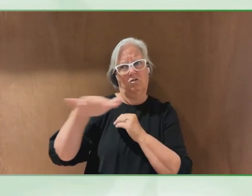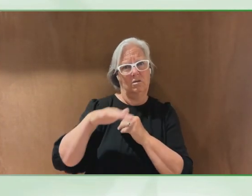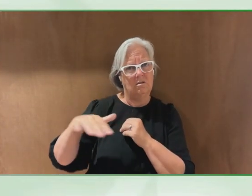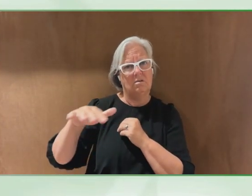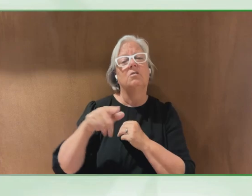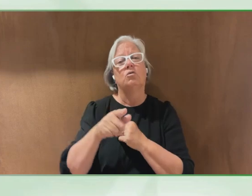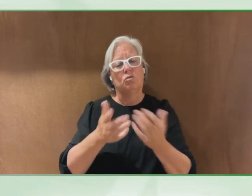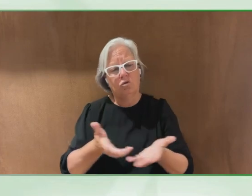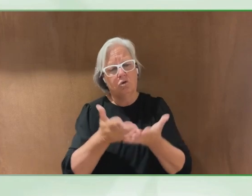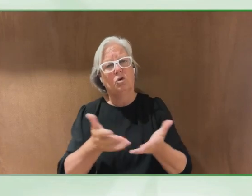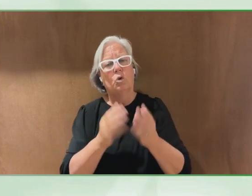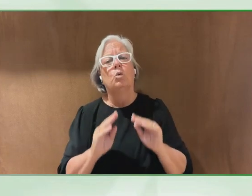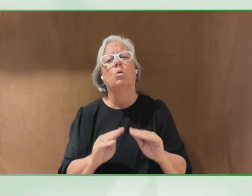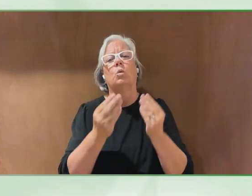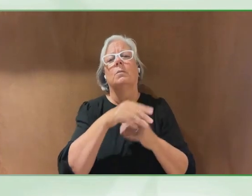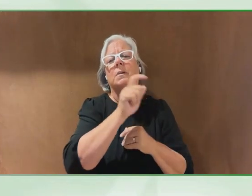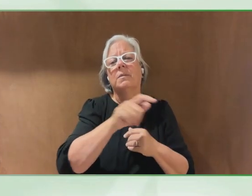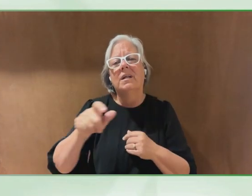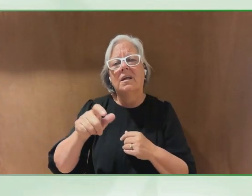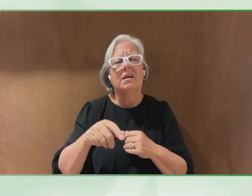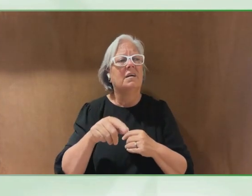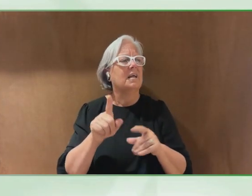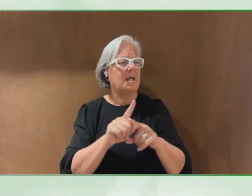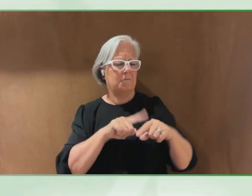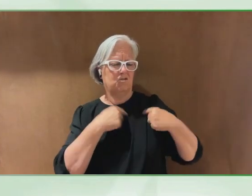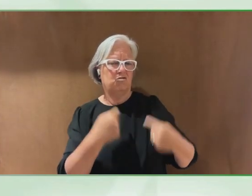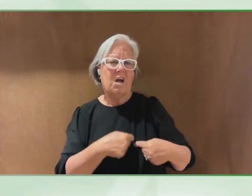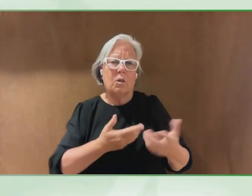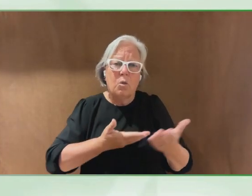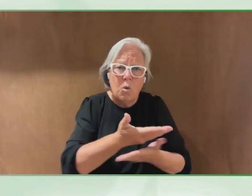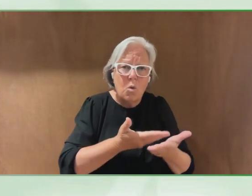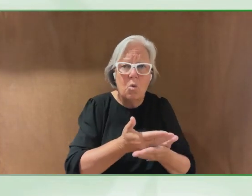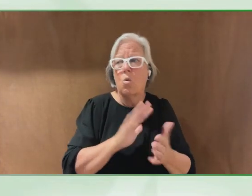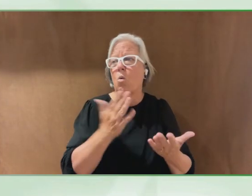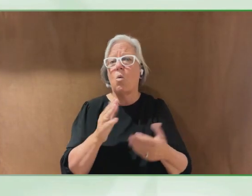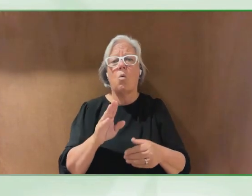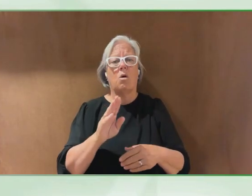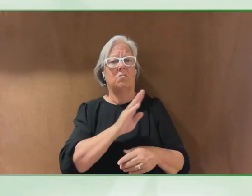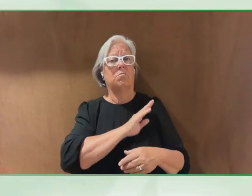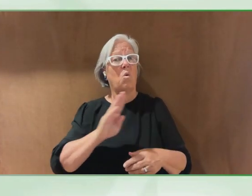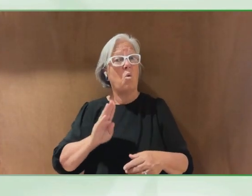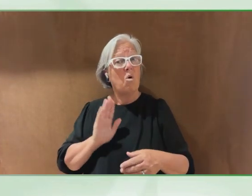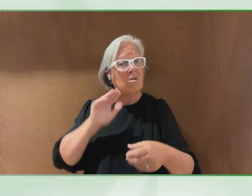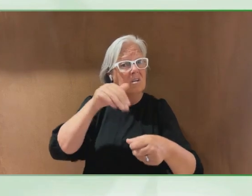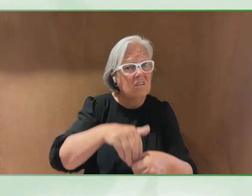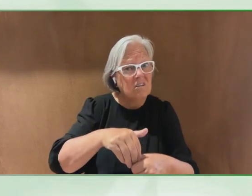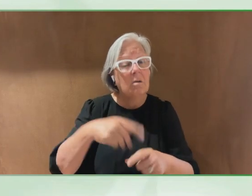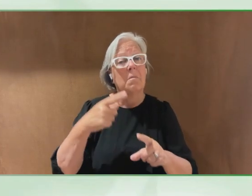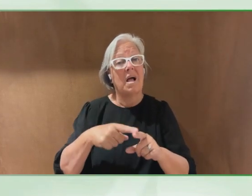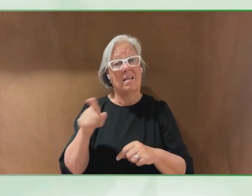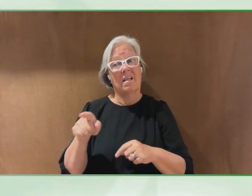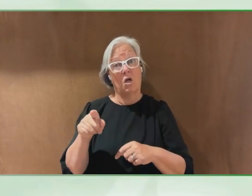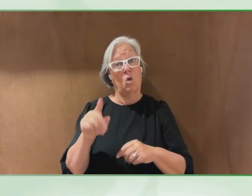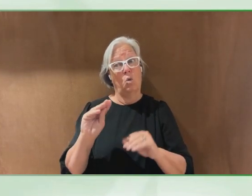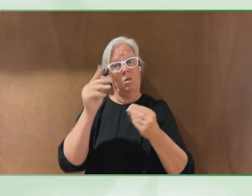to join charity consulting, maybe even become members of boards, and having a board of youth within your organizations, I think is a